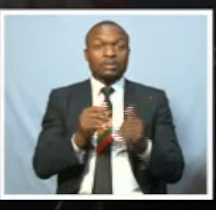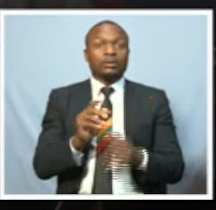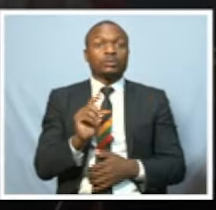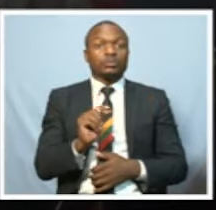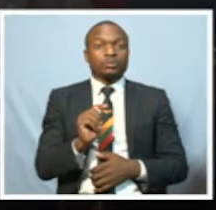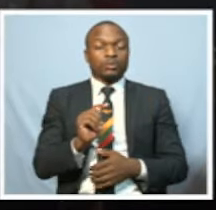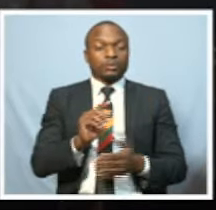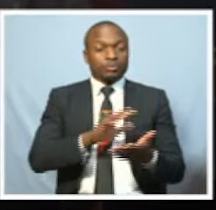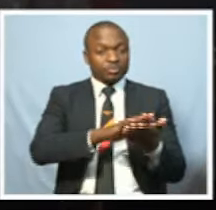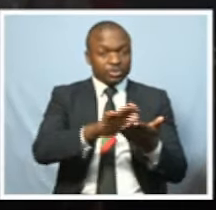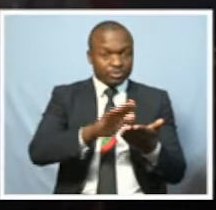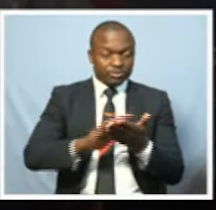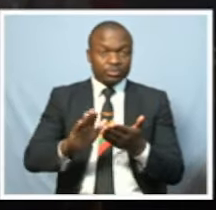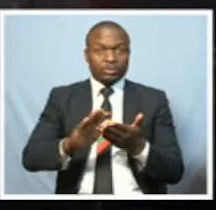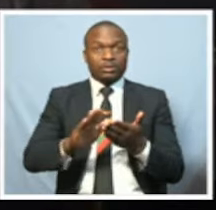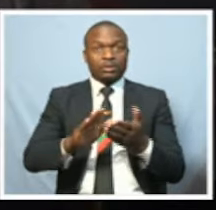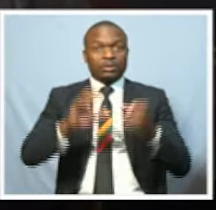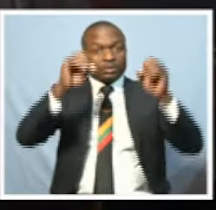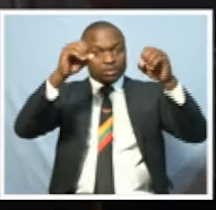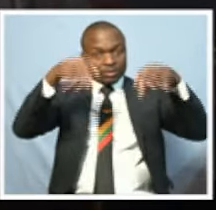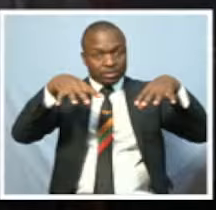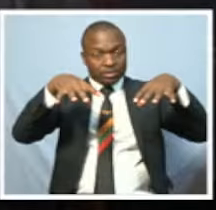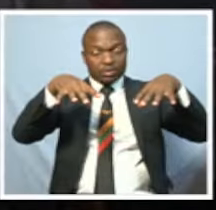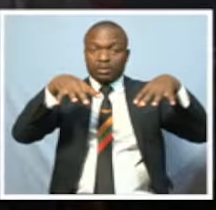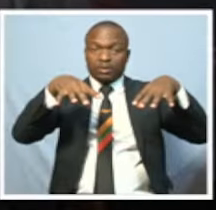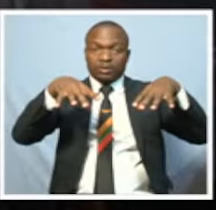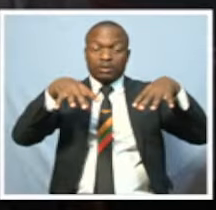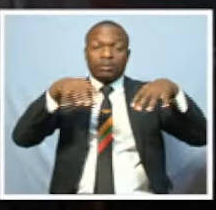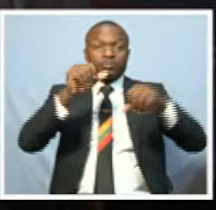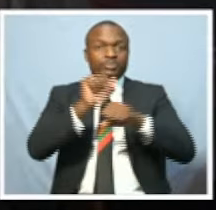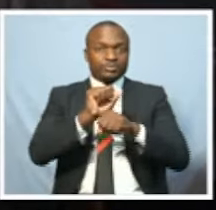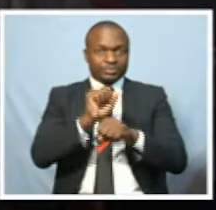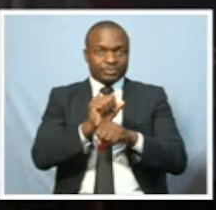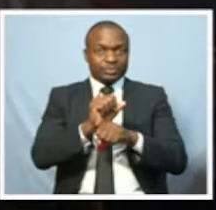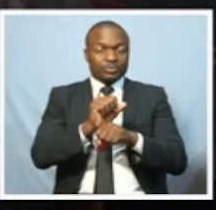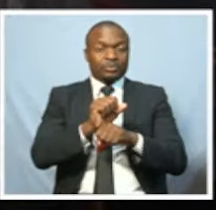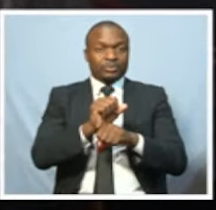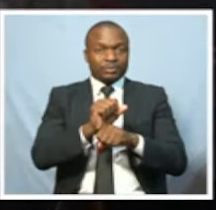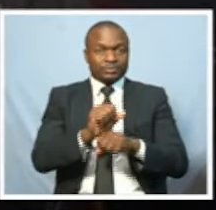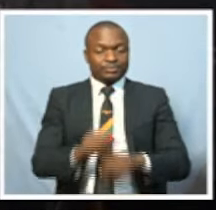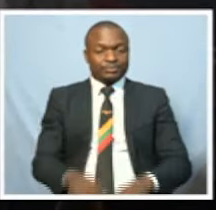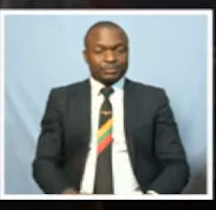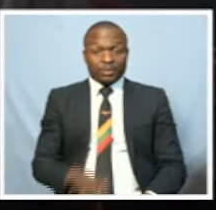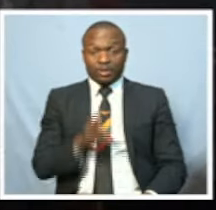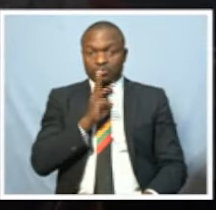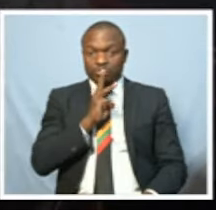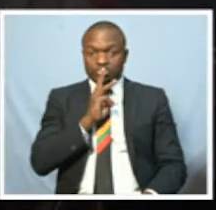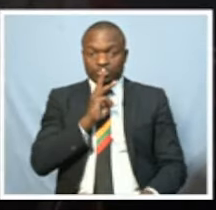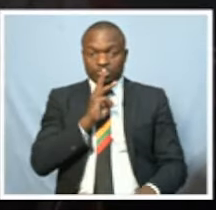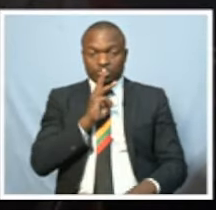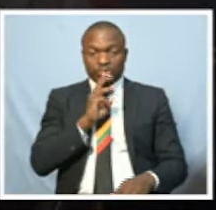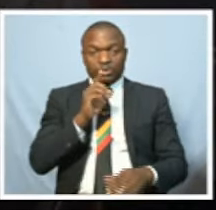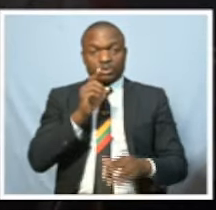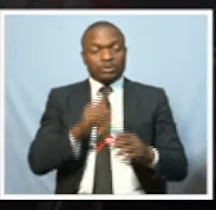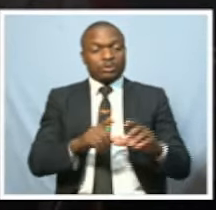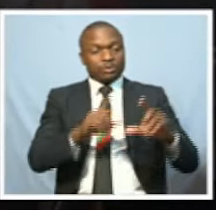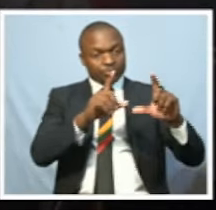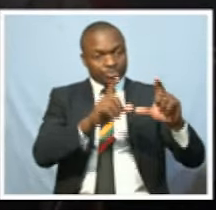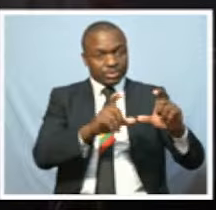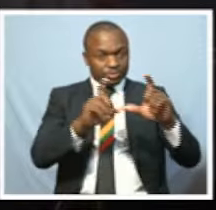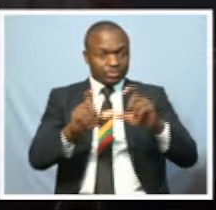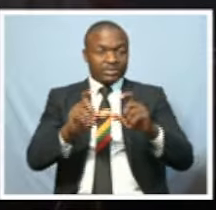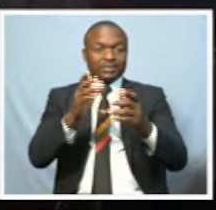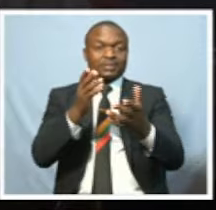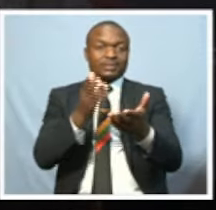glazing, electrical installation, water reticulation system, and tiling. So that's how they got a picture of